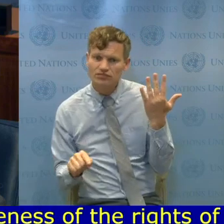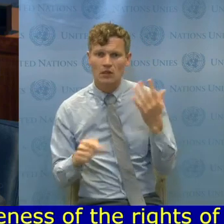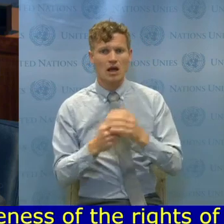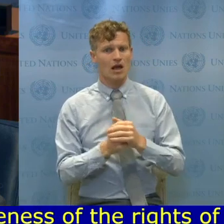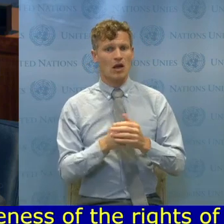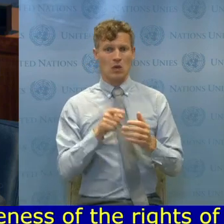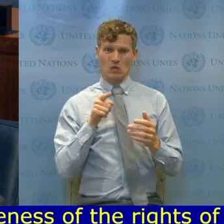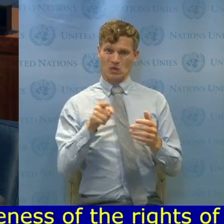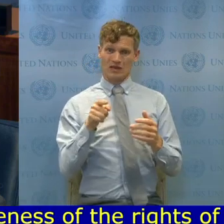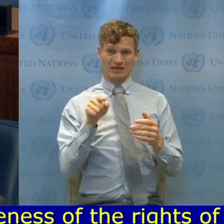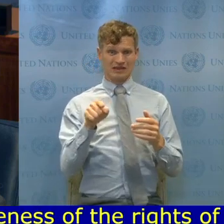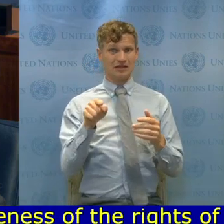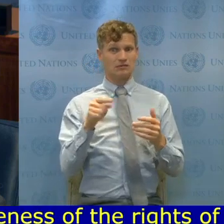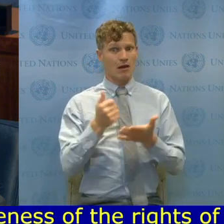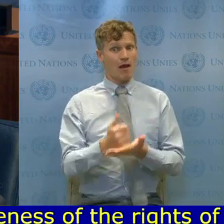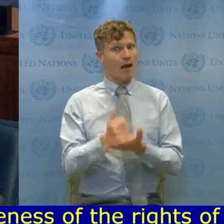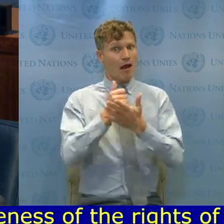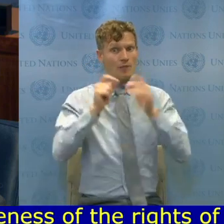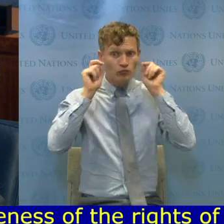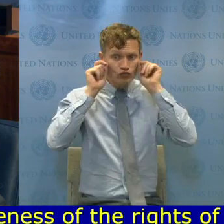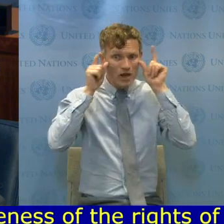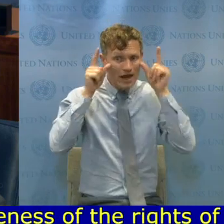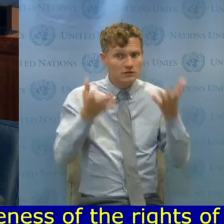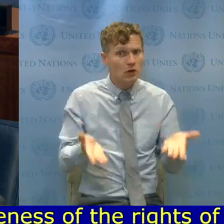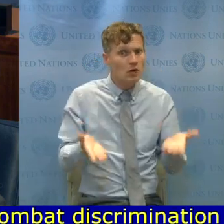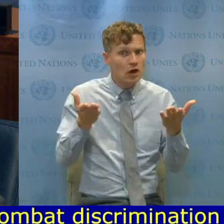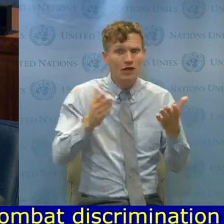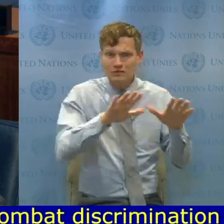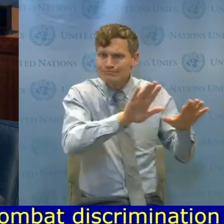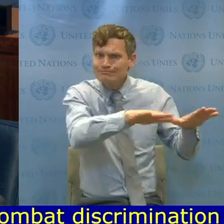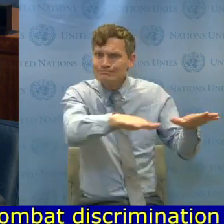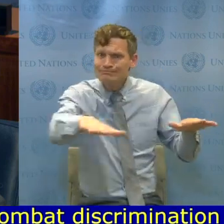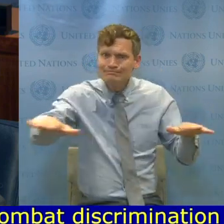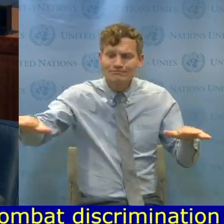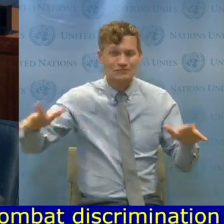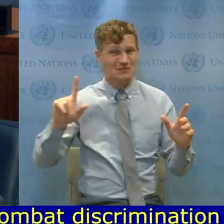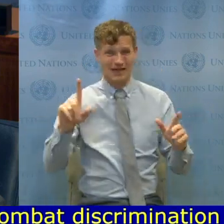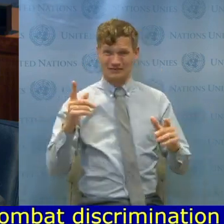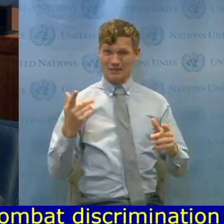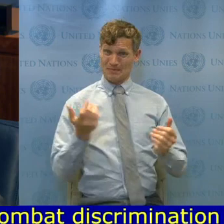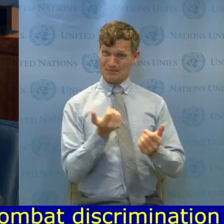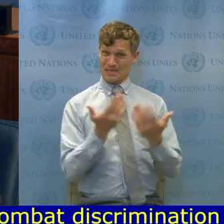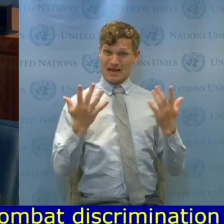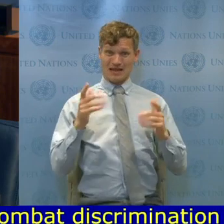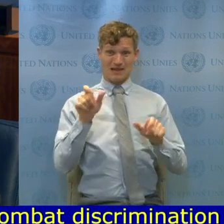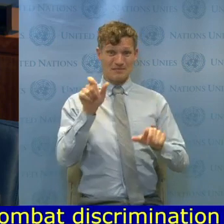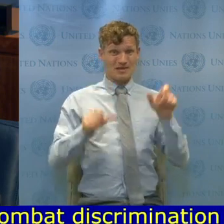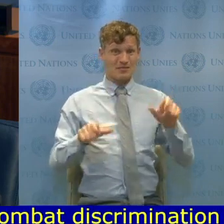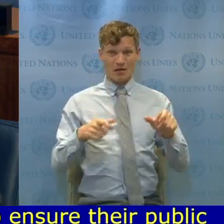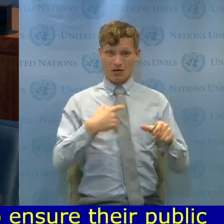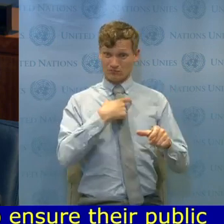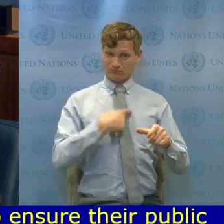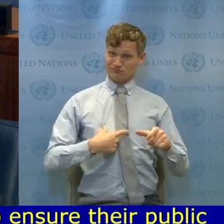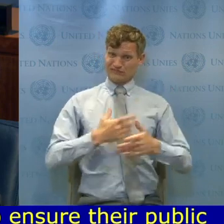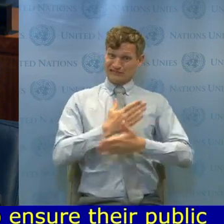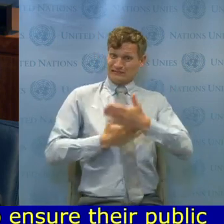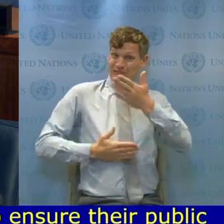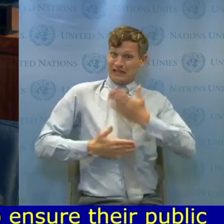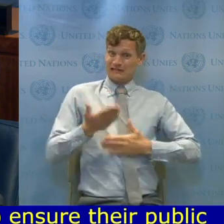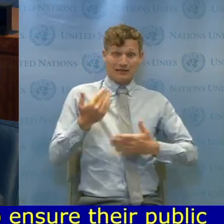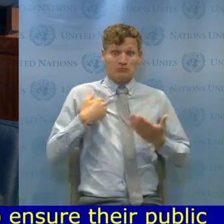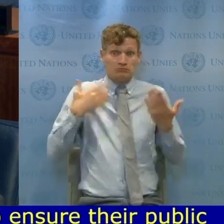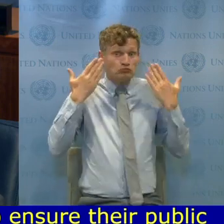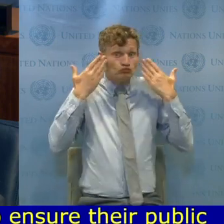Many persons with disability are still unaware of their rights. Women with disability are more prone